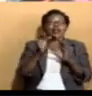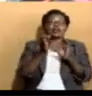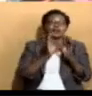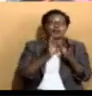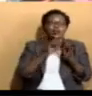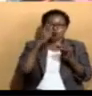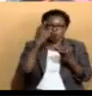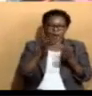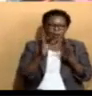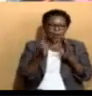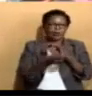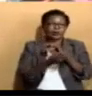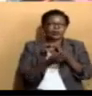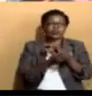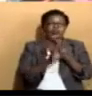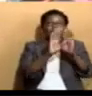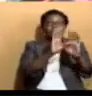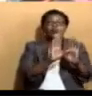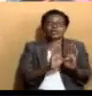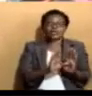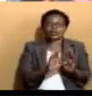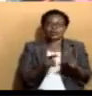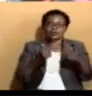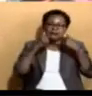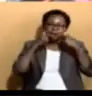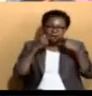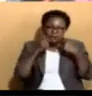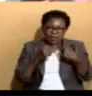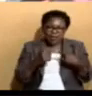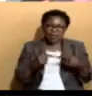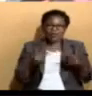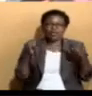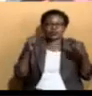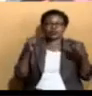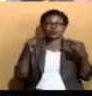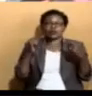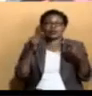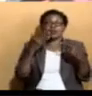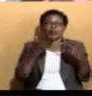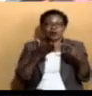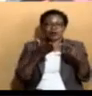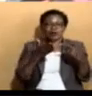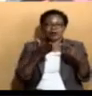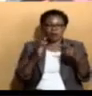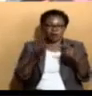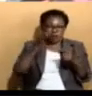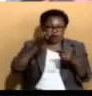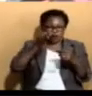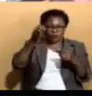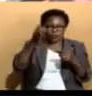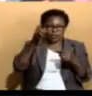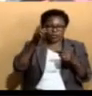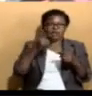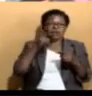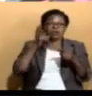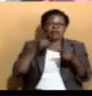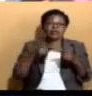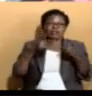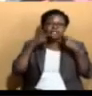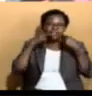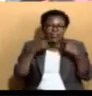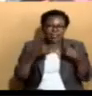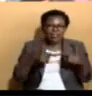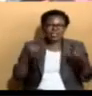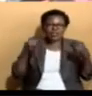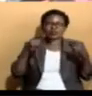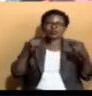interpretation that would be logical. The declaration was prospective into the future. It could